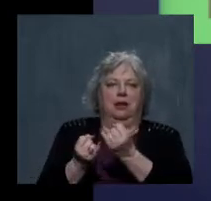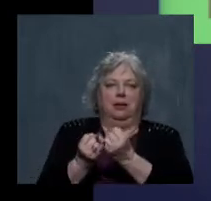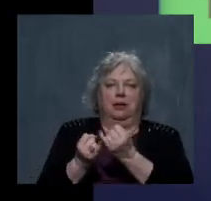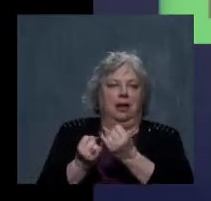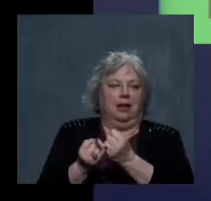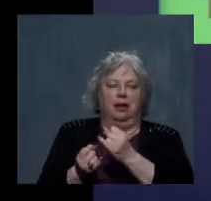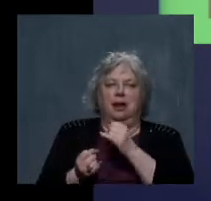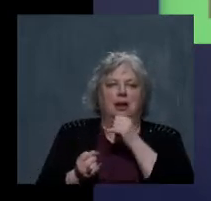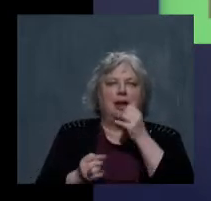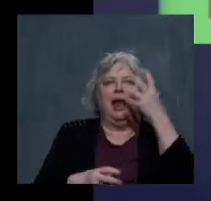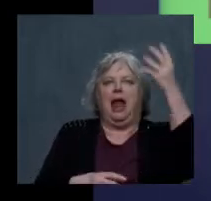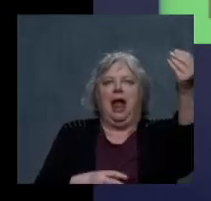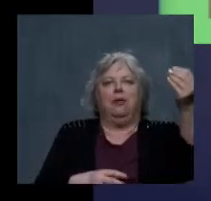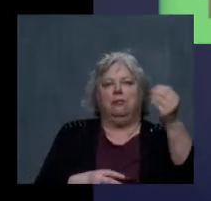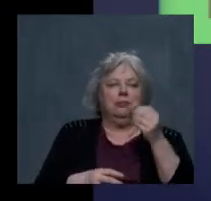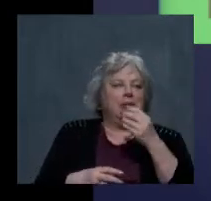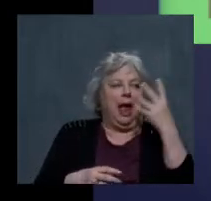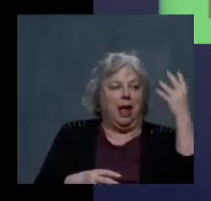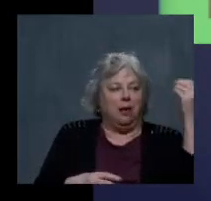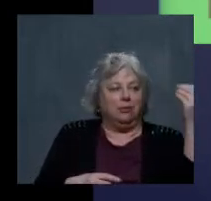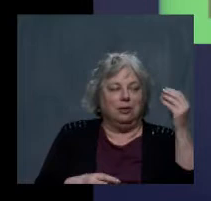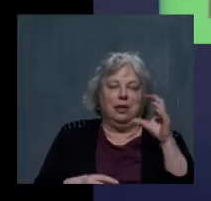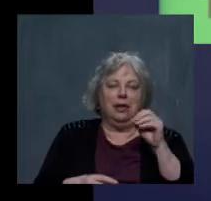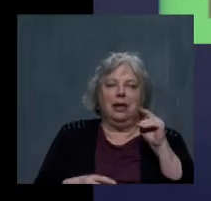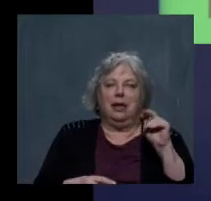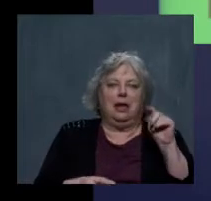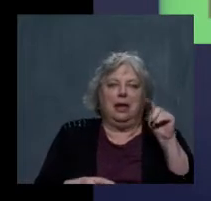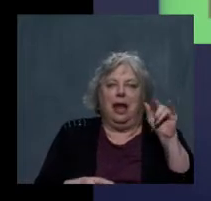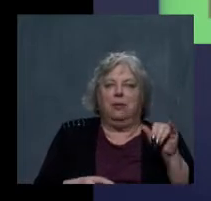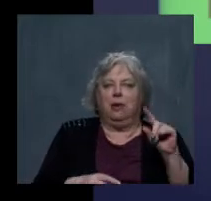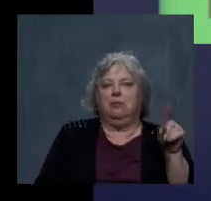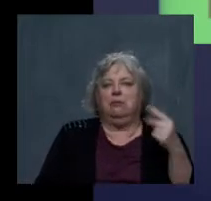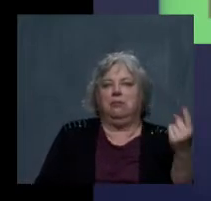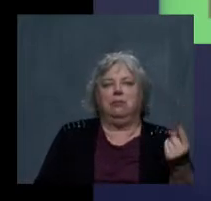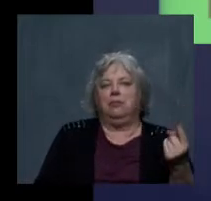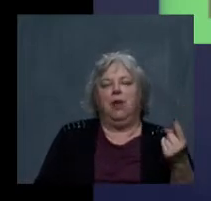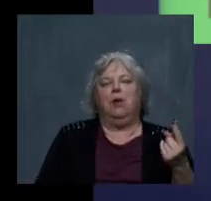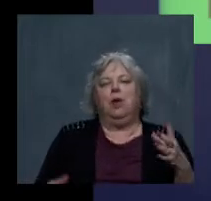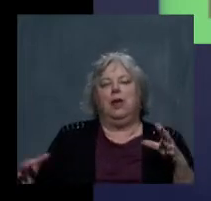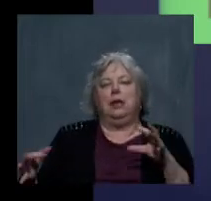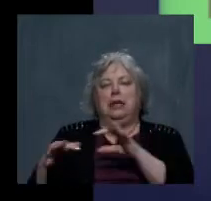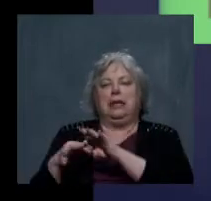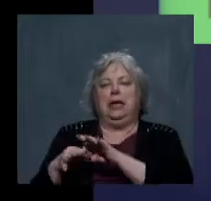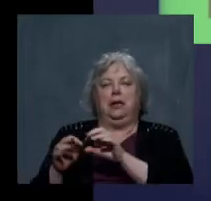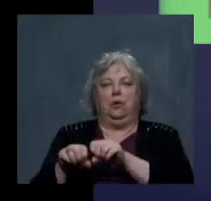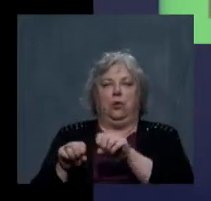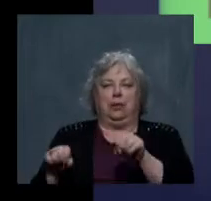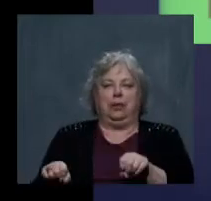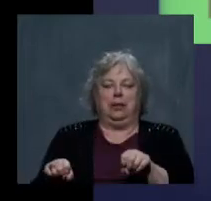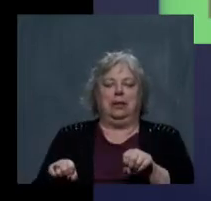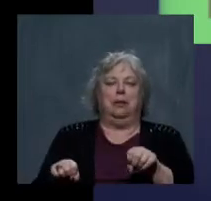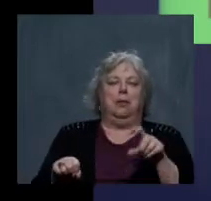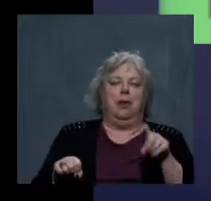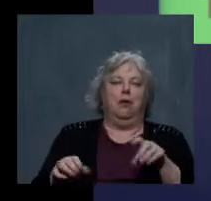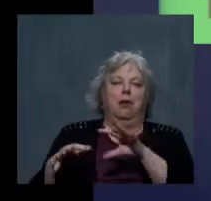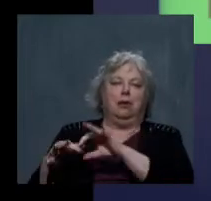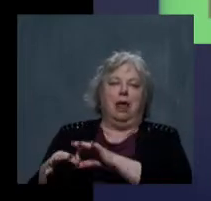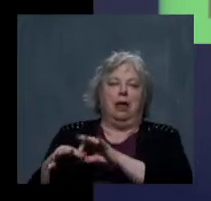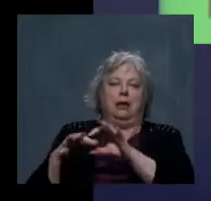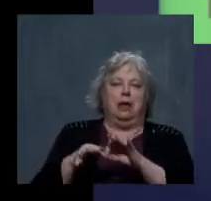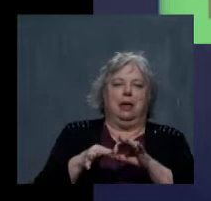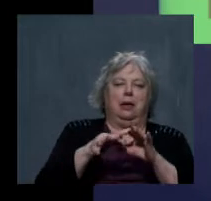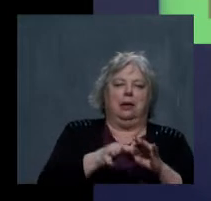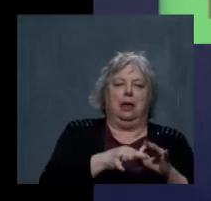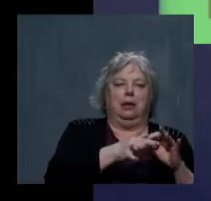way out in the county, just one intersection by itself. These are all part of a system. They're all timed together